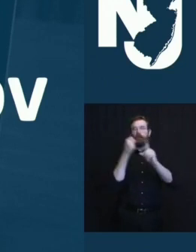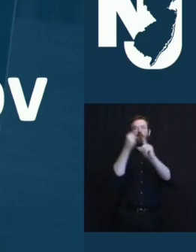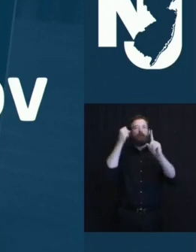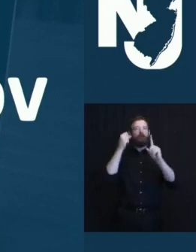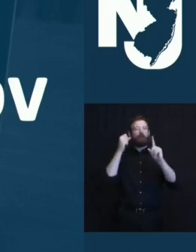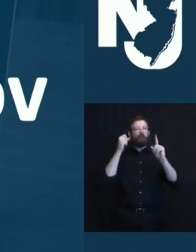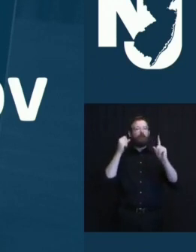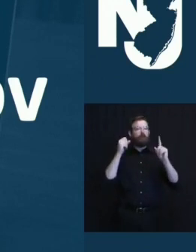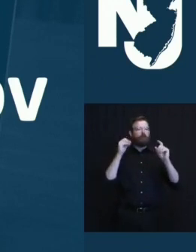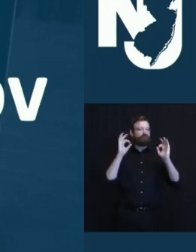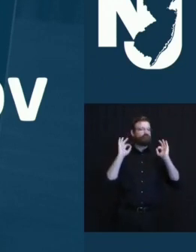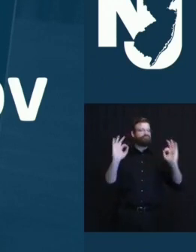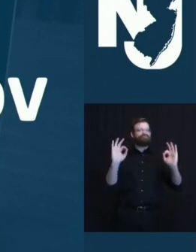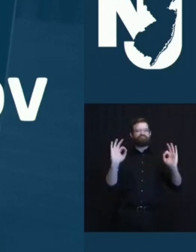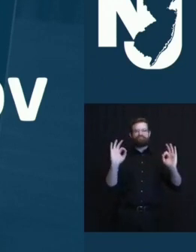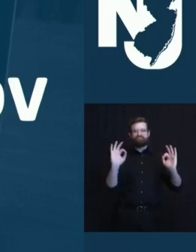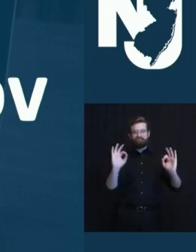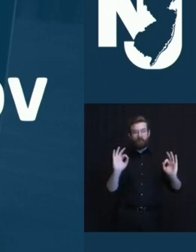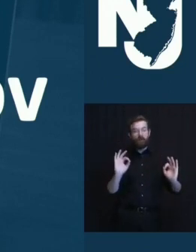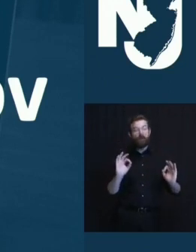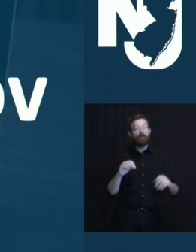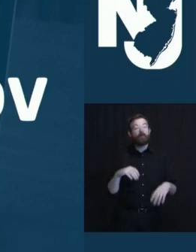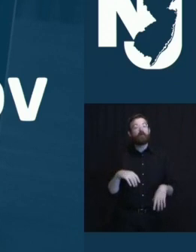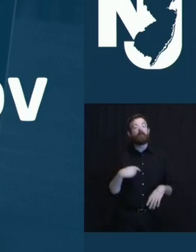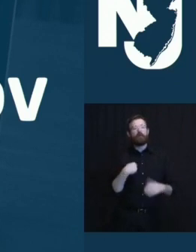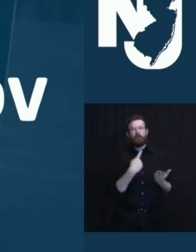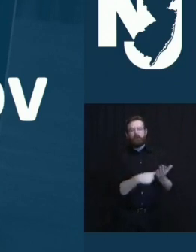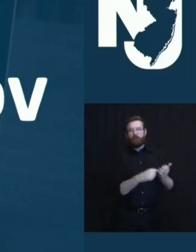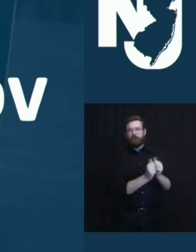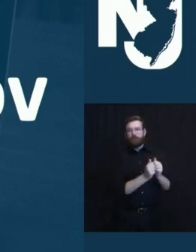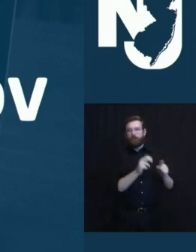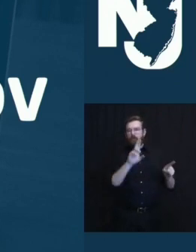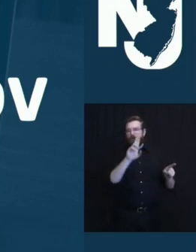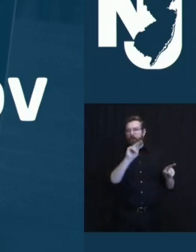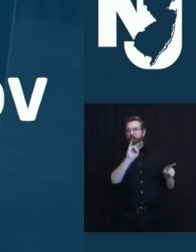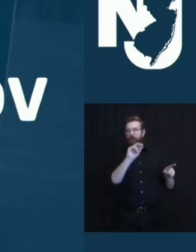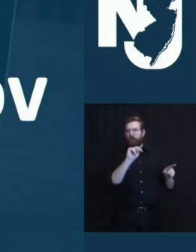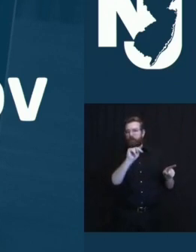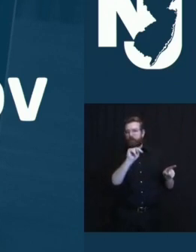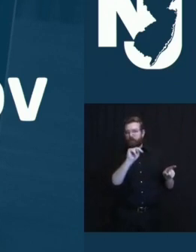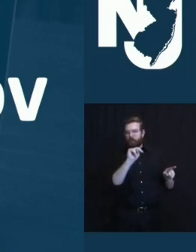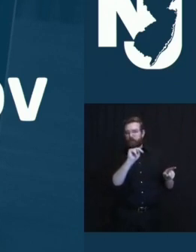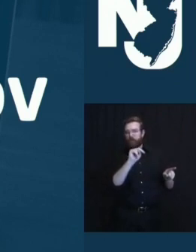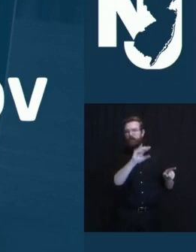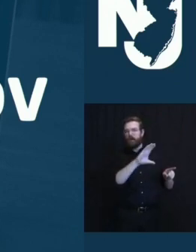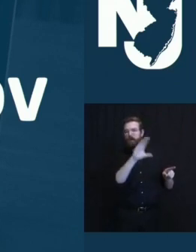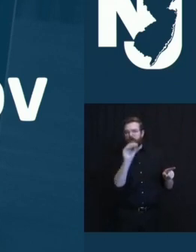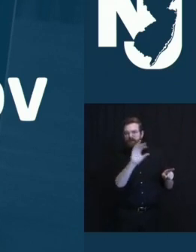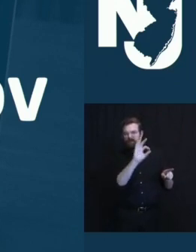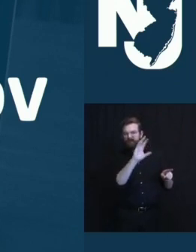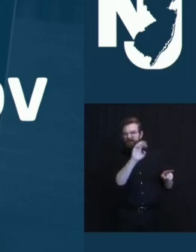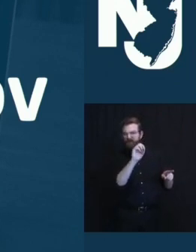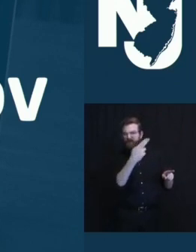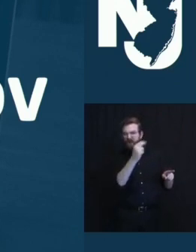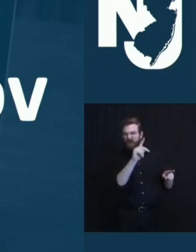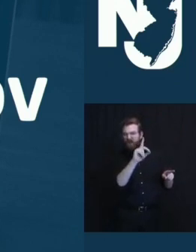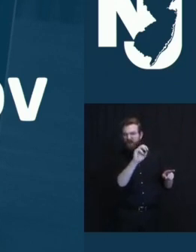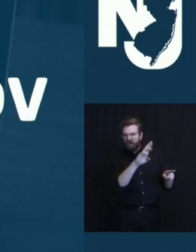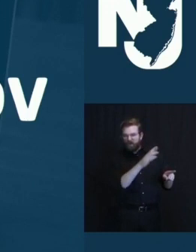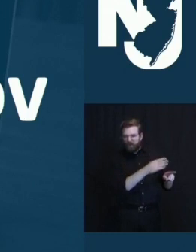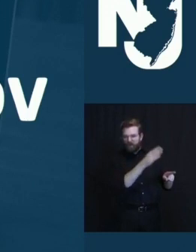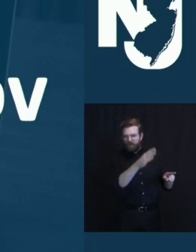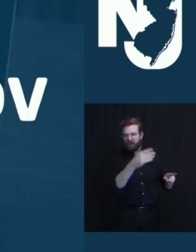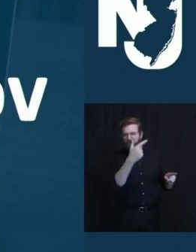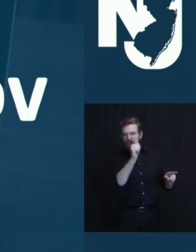Angela Garretson of Hillside, and we are committed to forever ridding from this state, long past